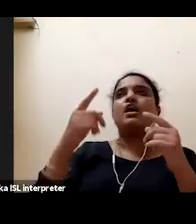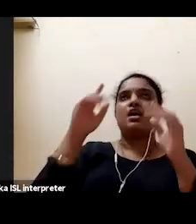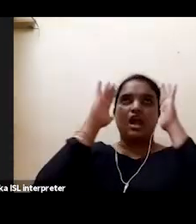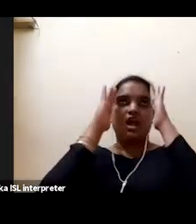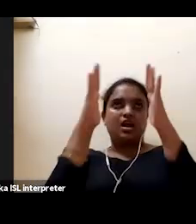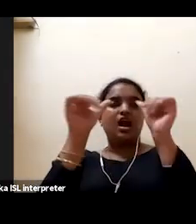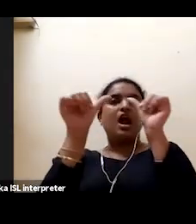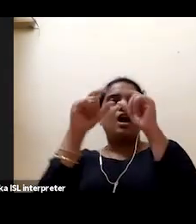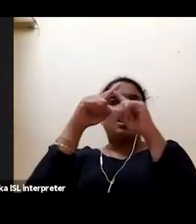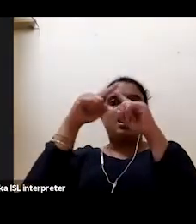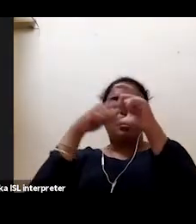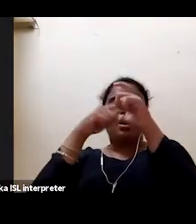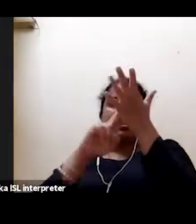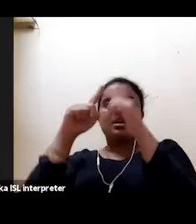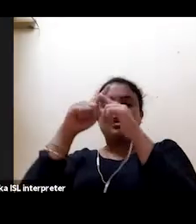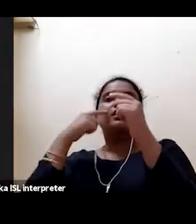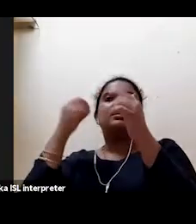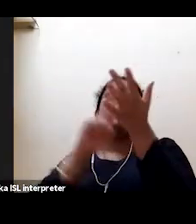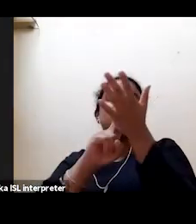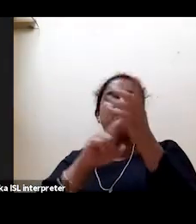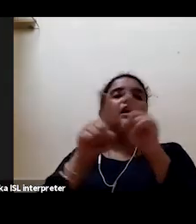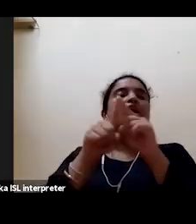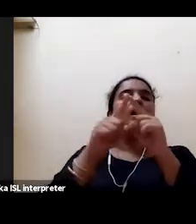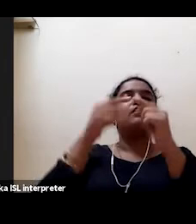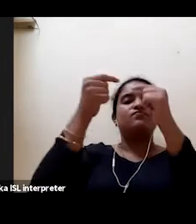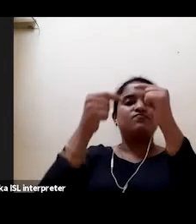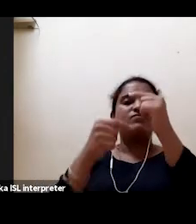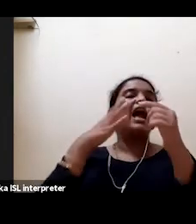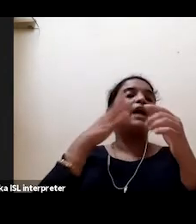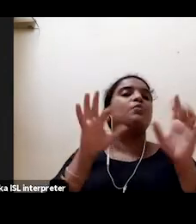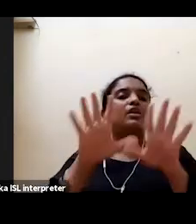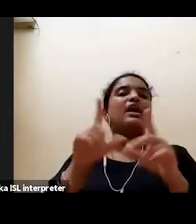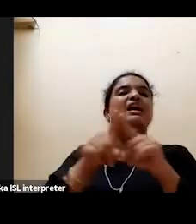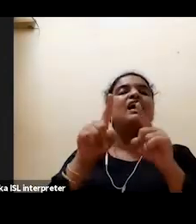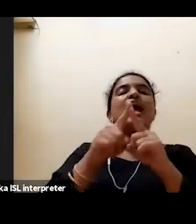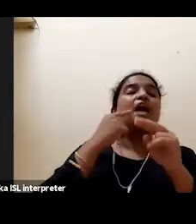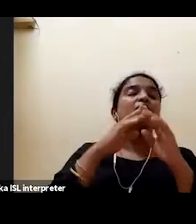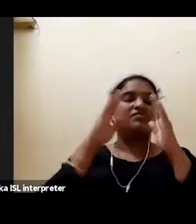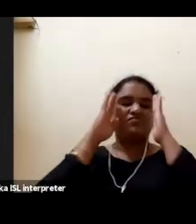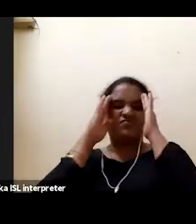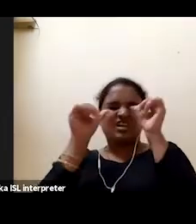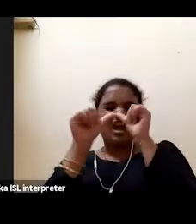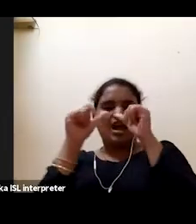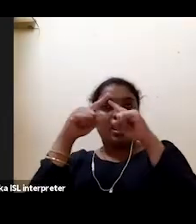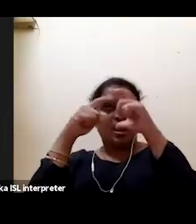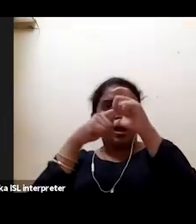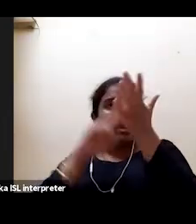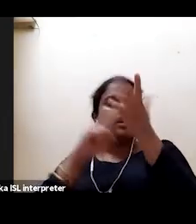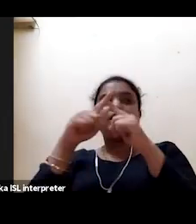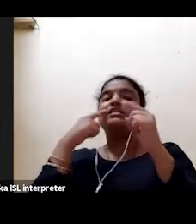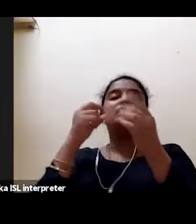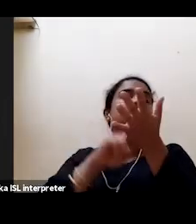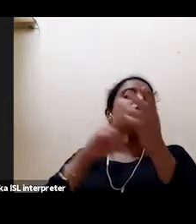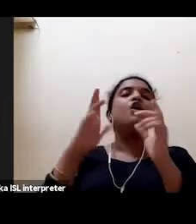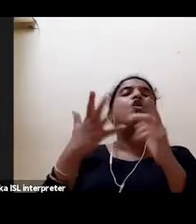So, how do you, the first slide should grab the attention of your reader. Otherwise, they're not going to make the effort to scroll through the rest of the posts. So, how do you